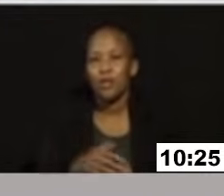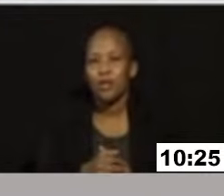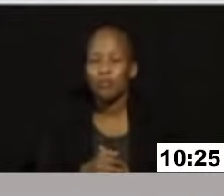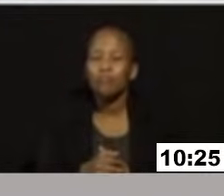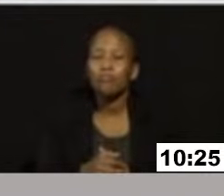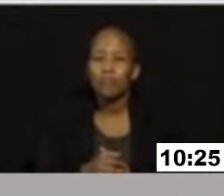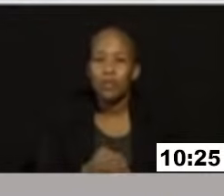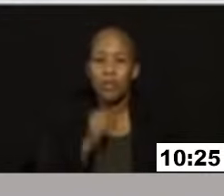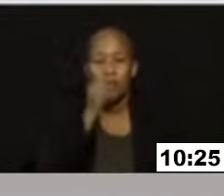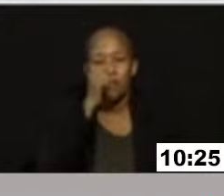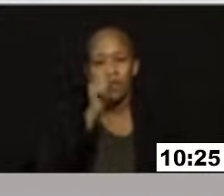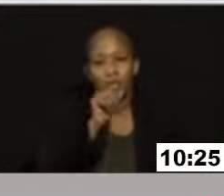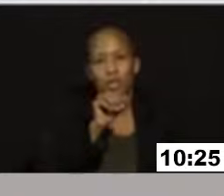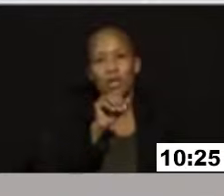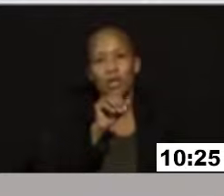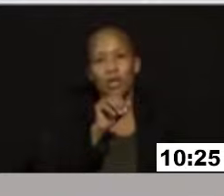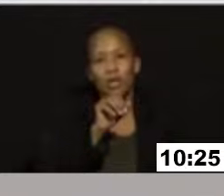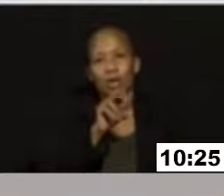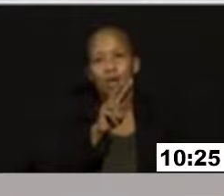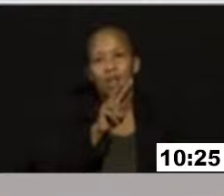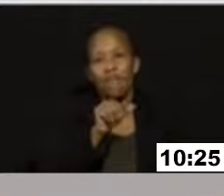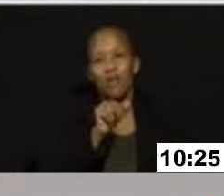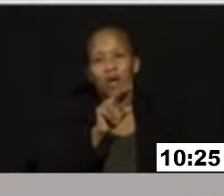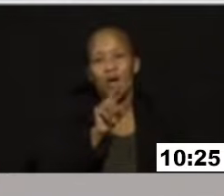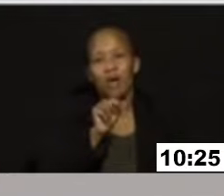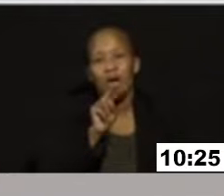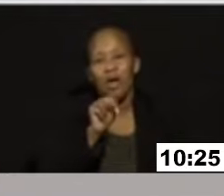invocation of Rule 3